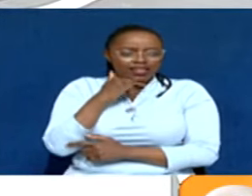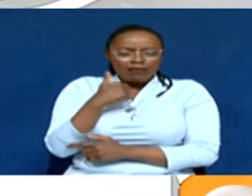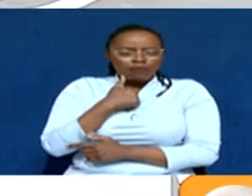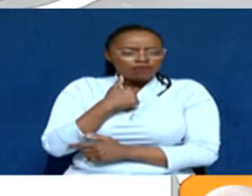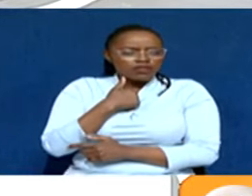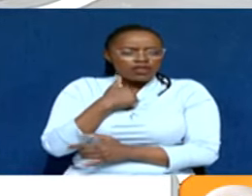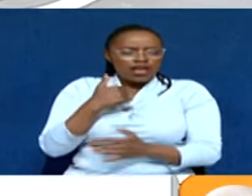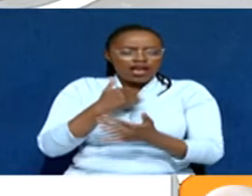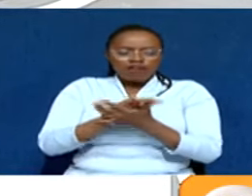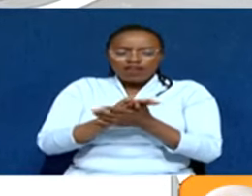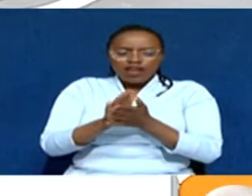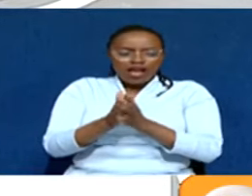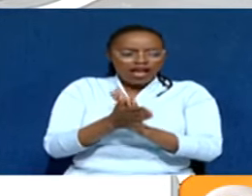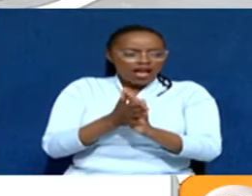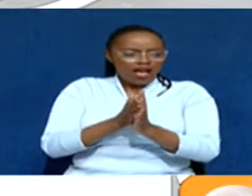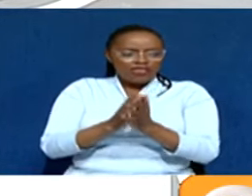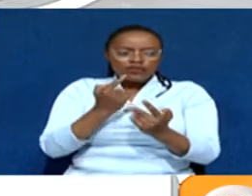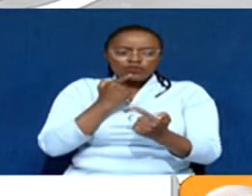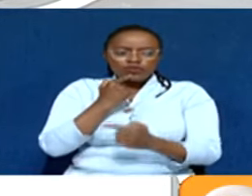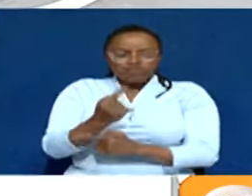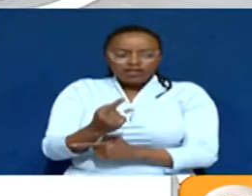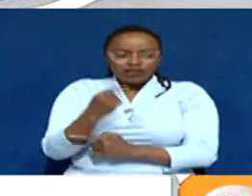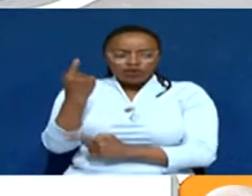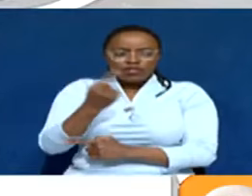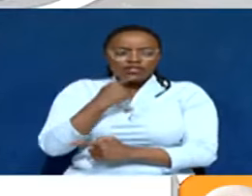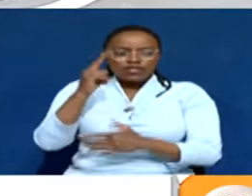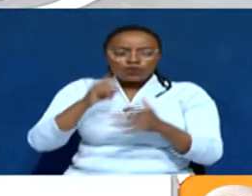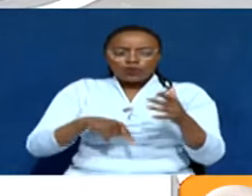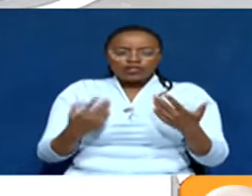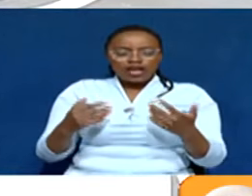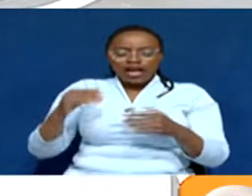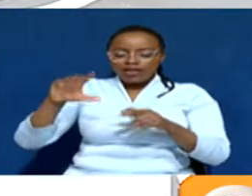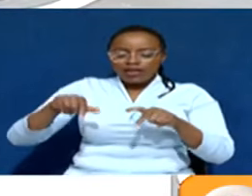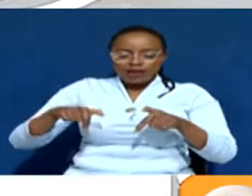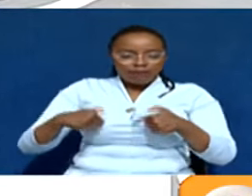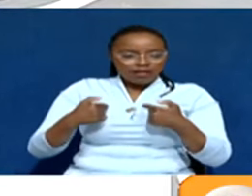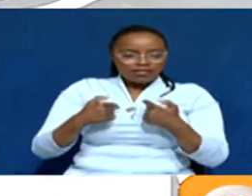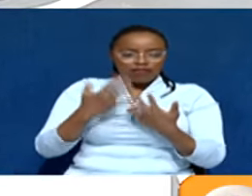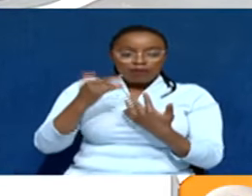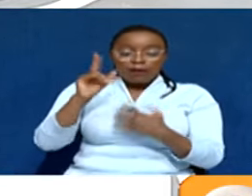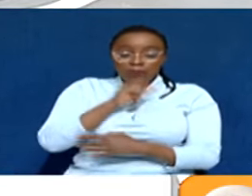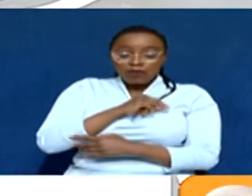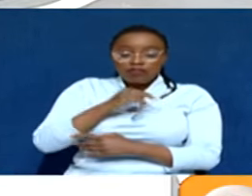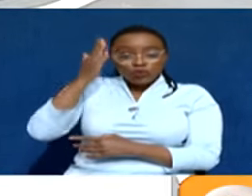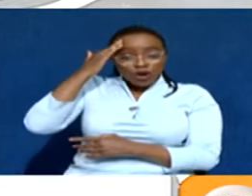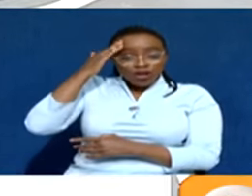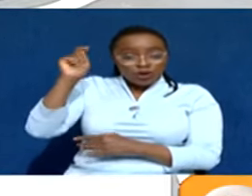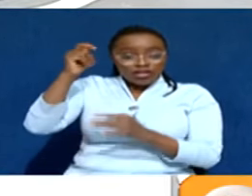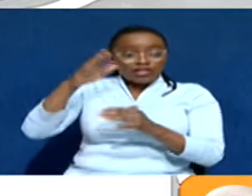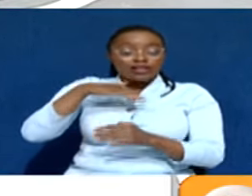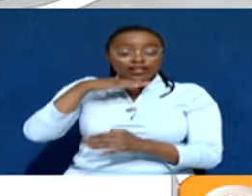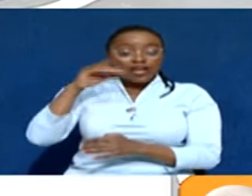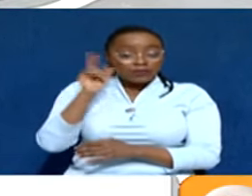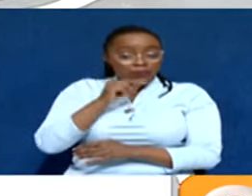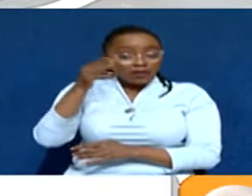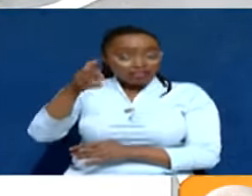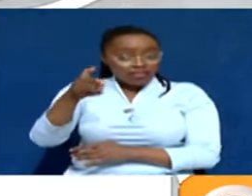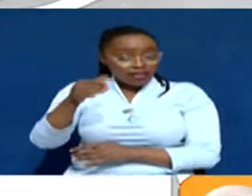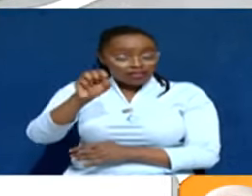I did not even have anything to think about it apart from to say I burn myself. Tell me something. Do you know Kenyans who have died in Saudi? So